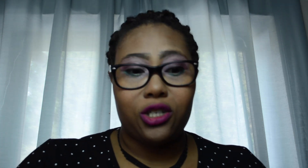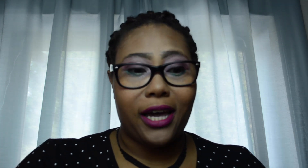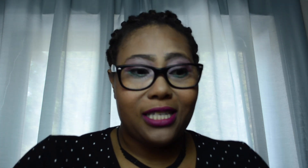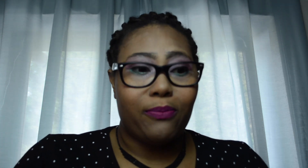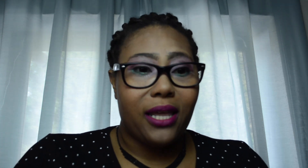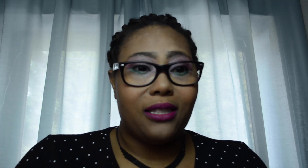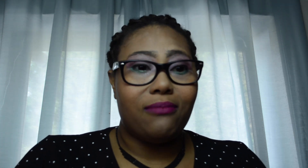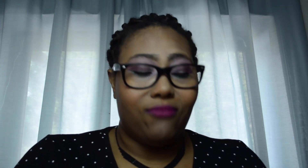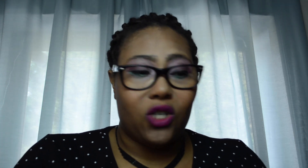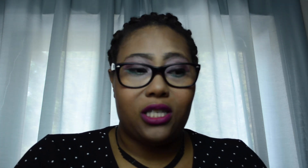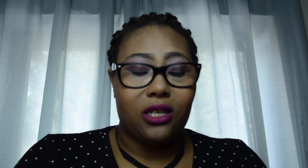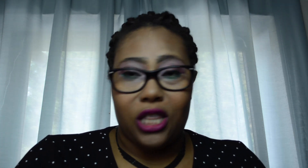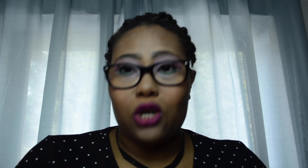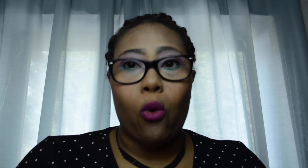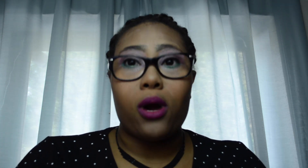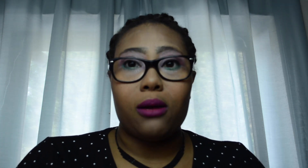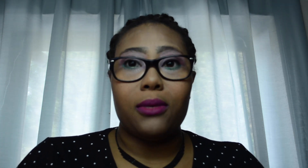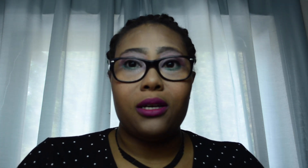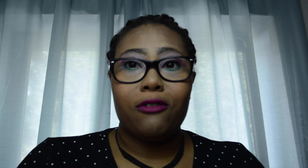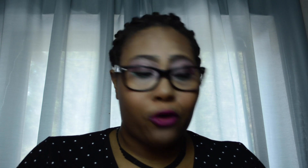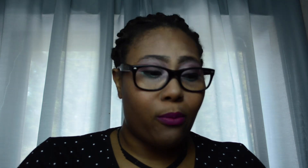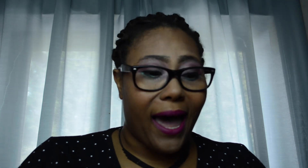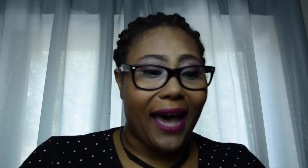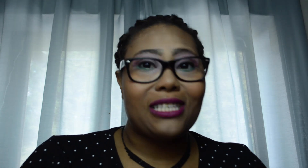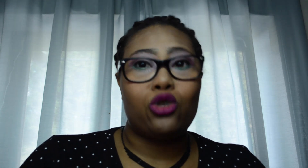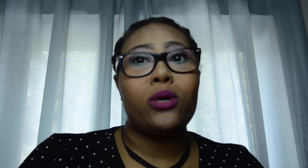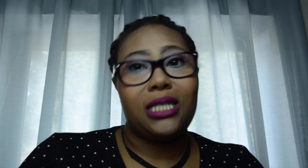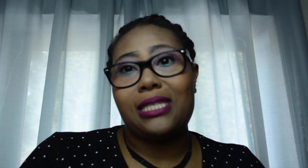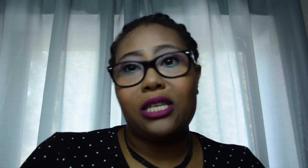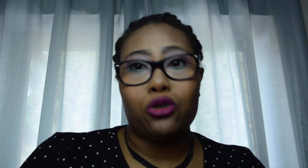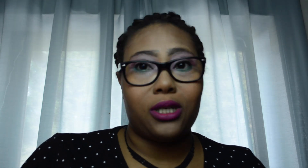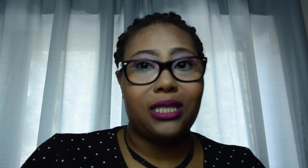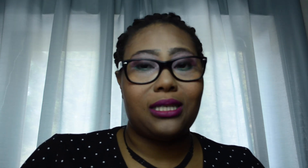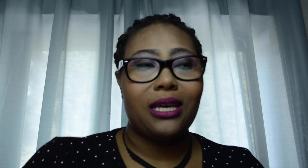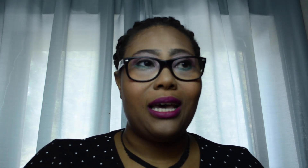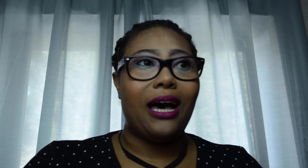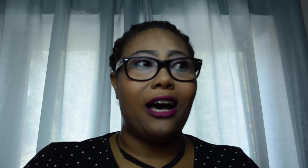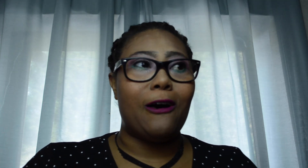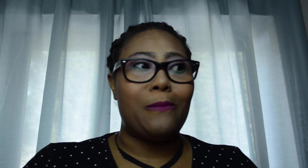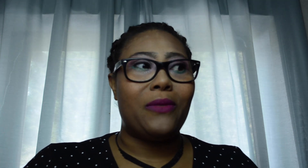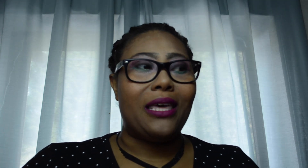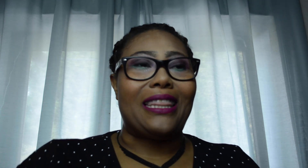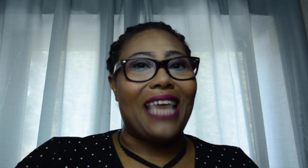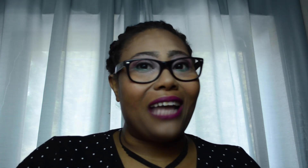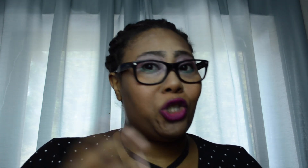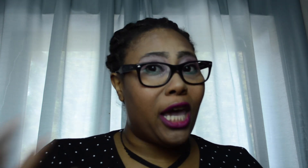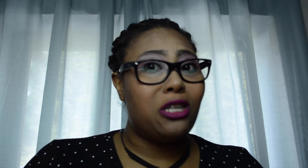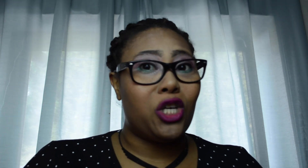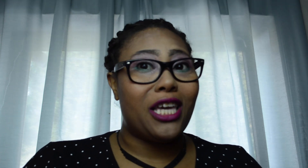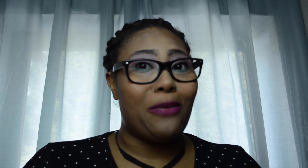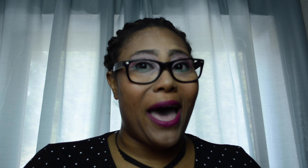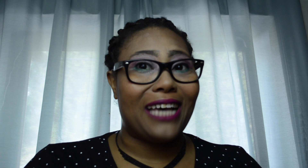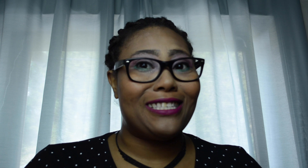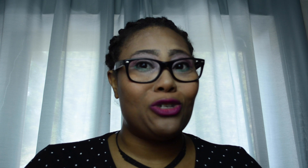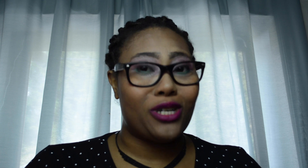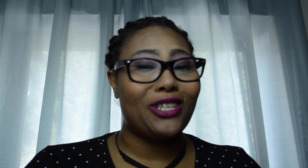privilege has been just the norm for the past 20 centuries, that changing